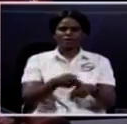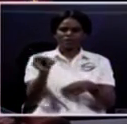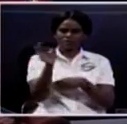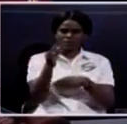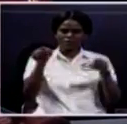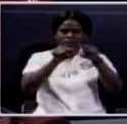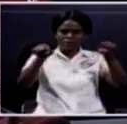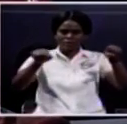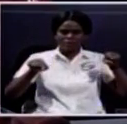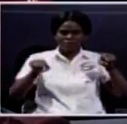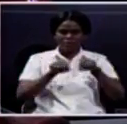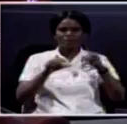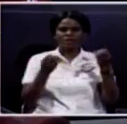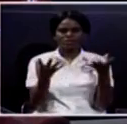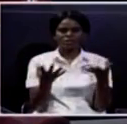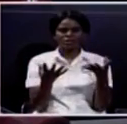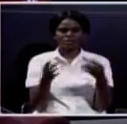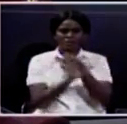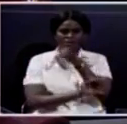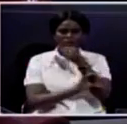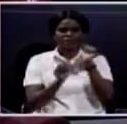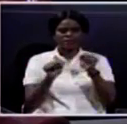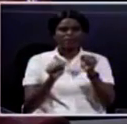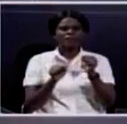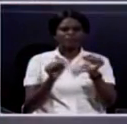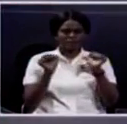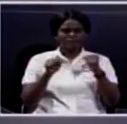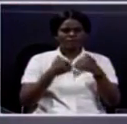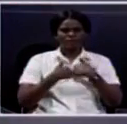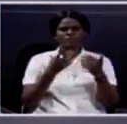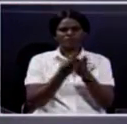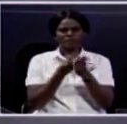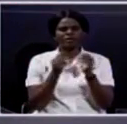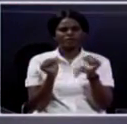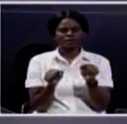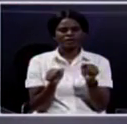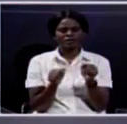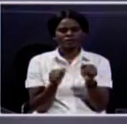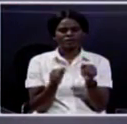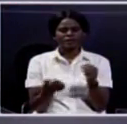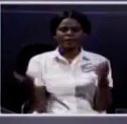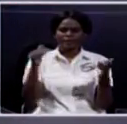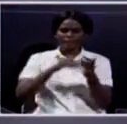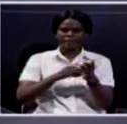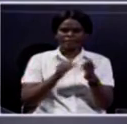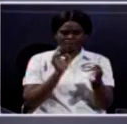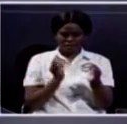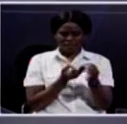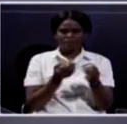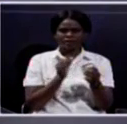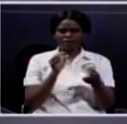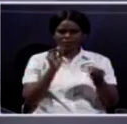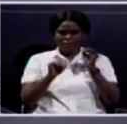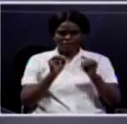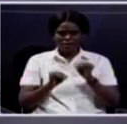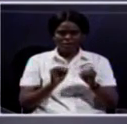How many fish ponds are we going to have as a country? We'll be creating a lake somewhere. An example again, if we plant only one orange